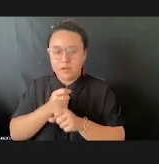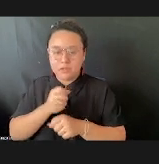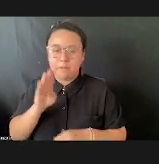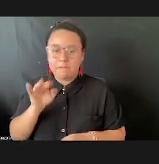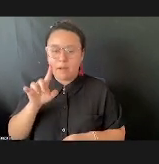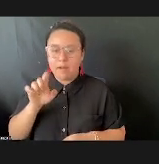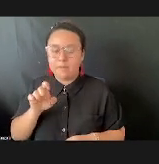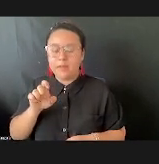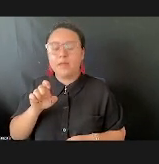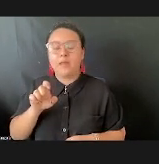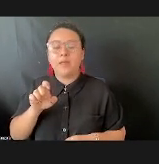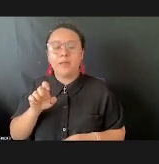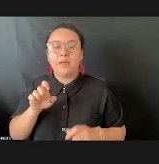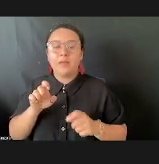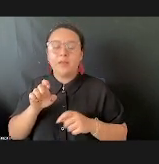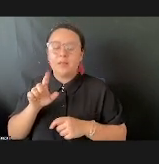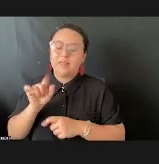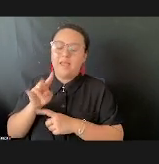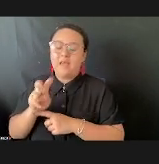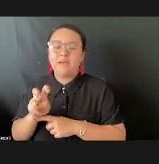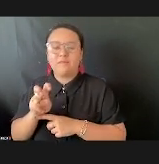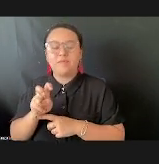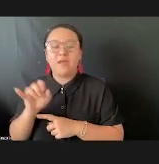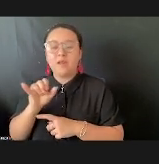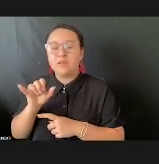of Avalor about a Latina princess.